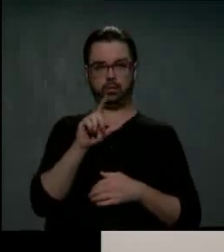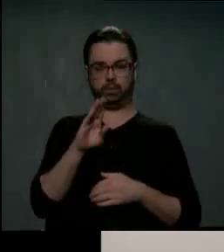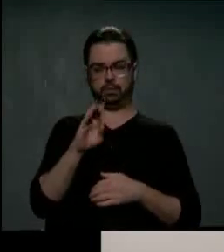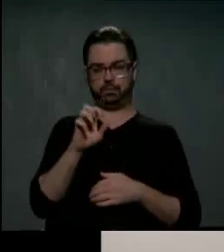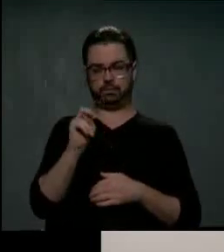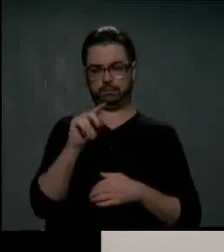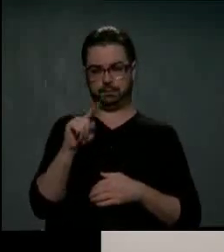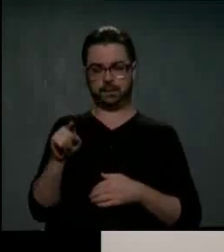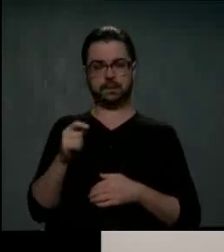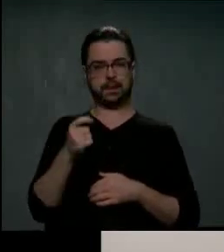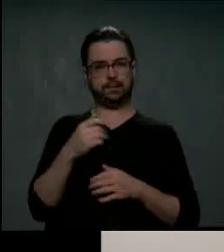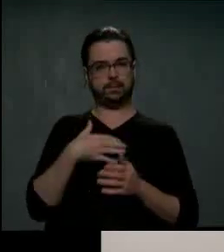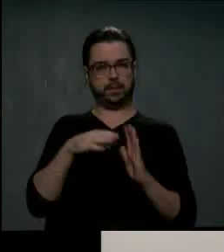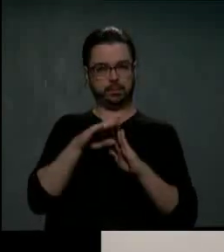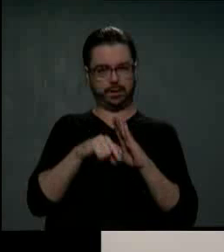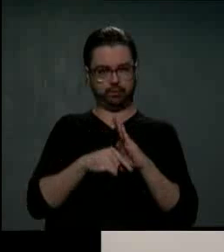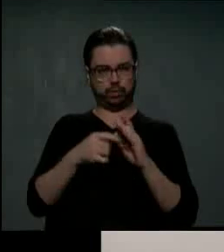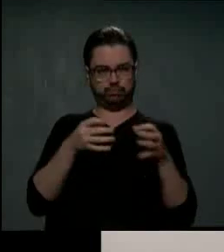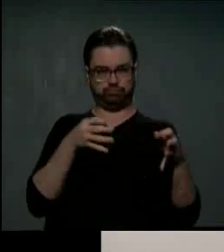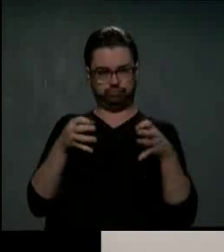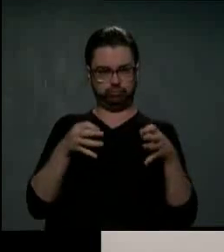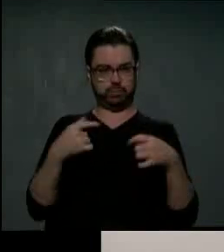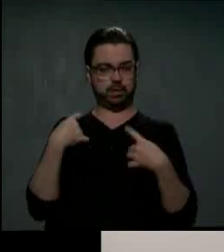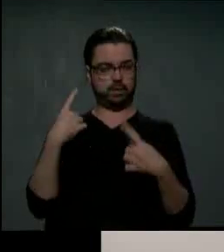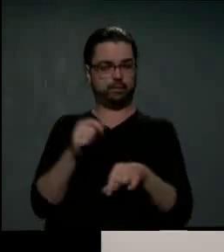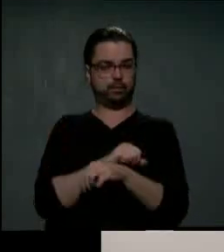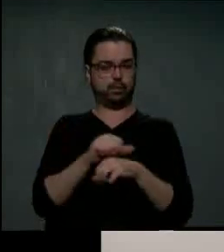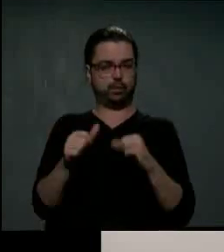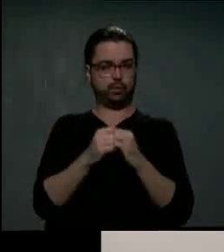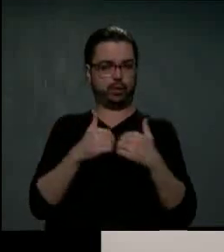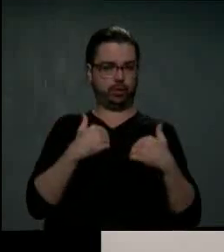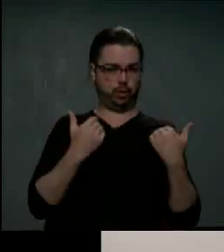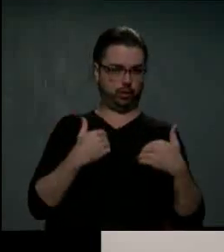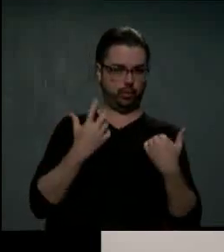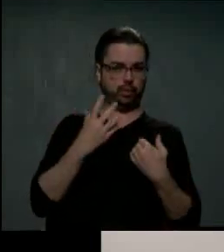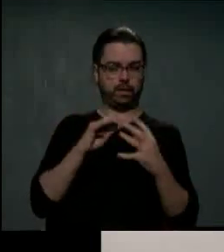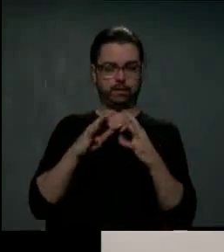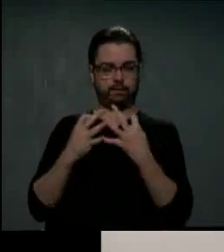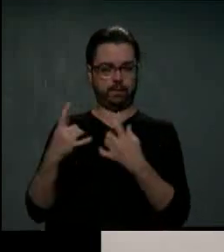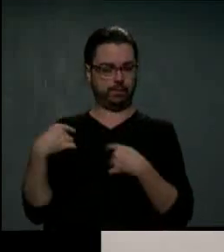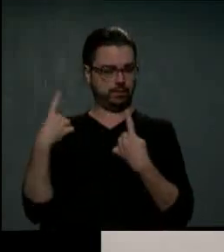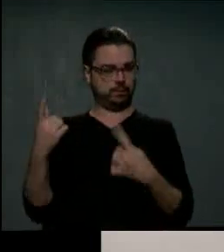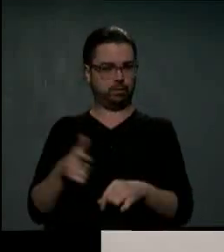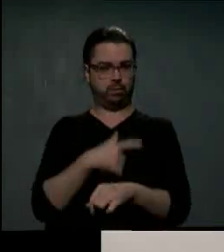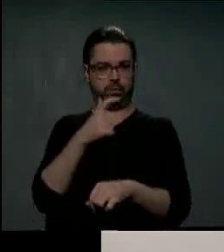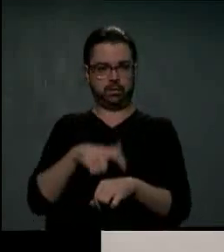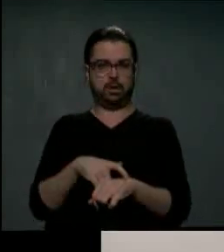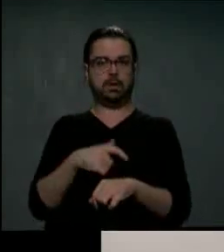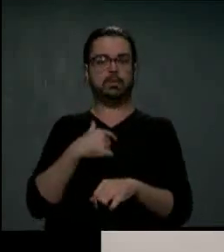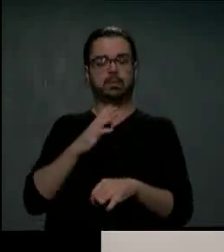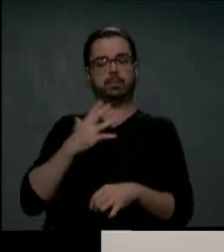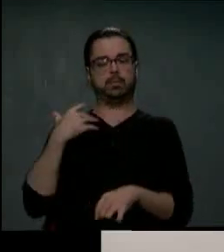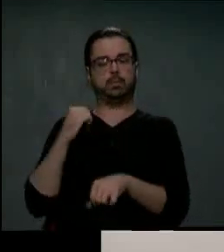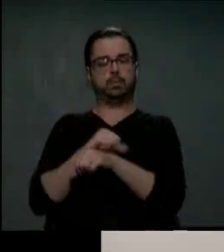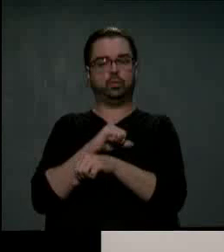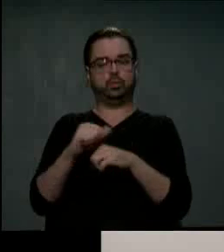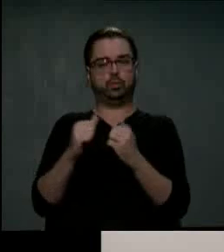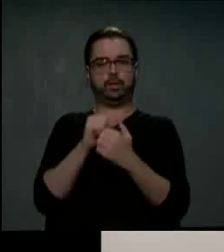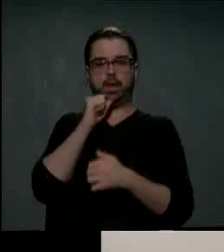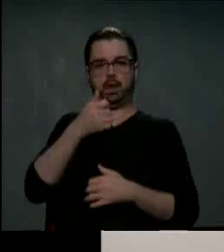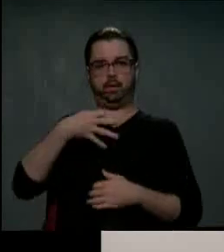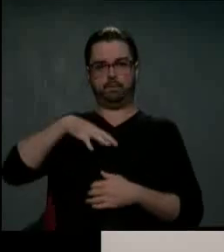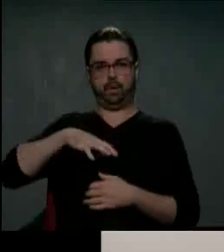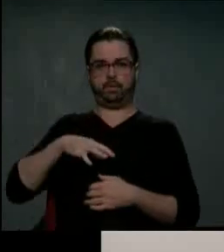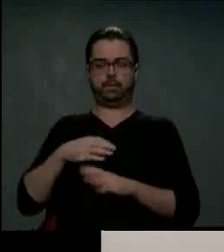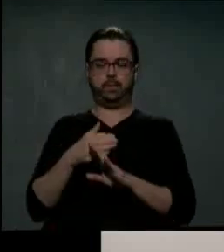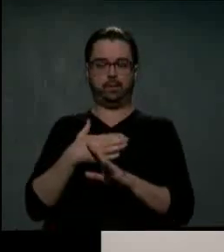my background is I have worked with youth and families for quite a while. I was with a nonprofit before I'm with